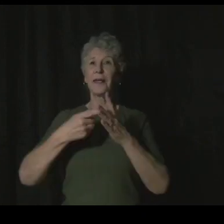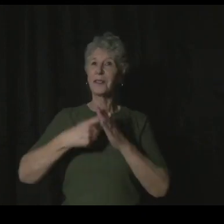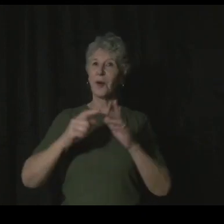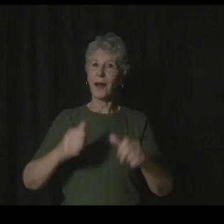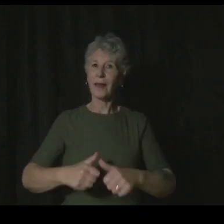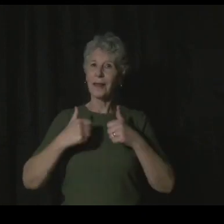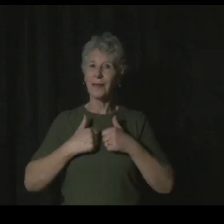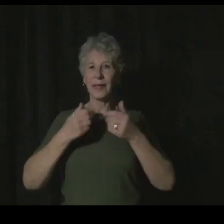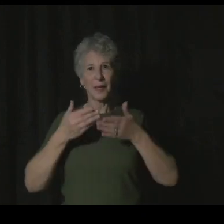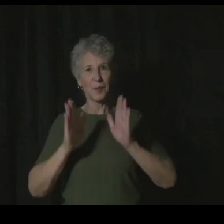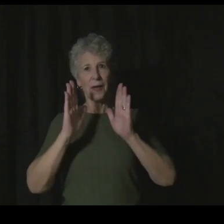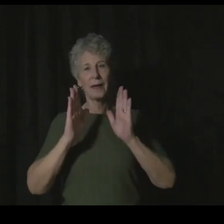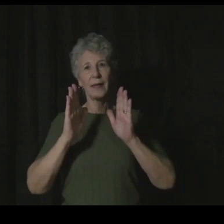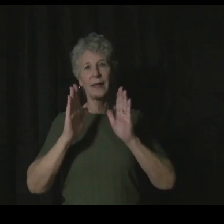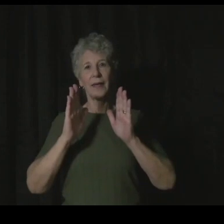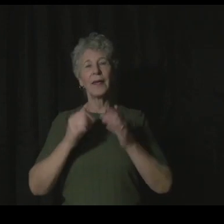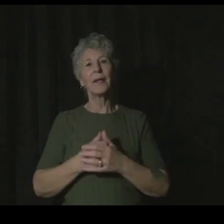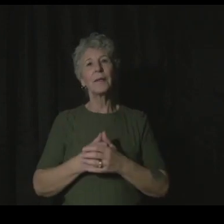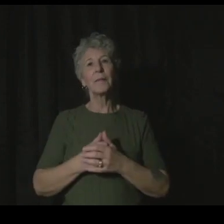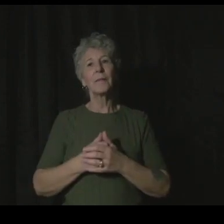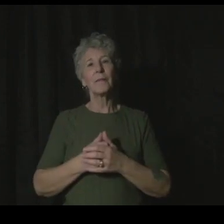that fulfills what they want.